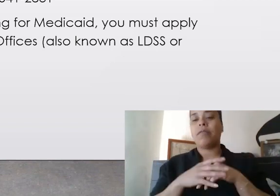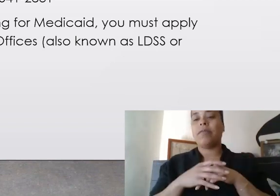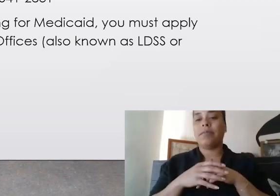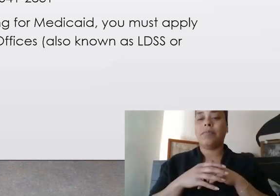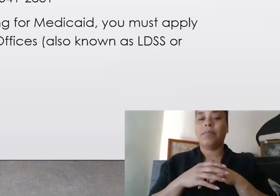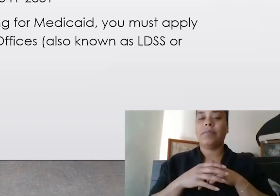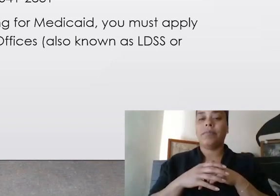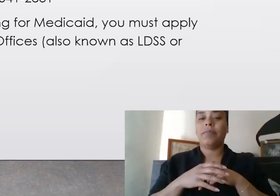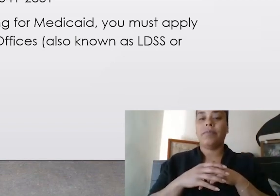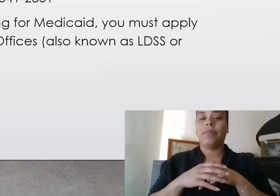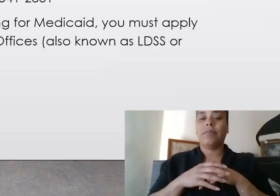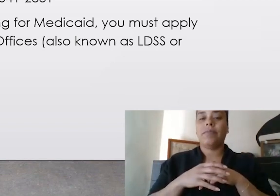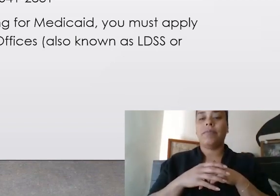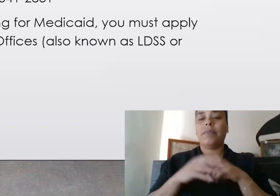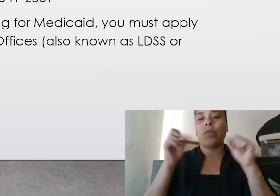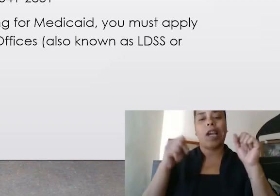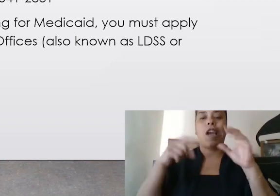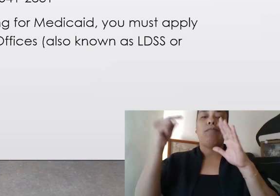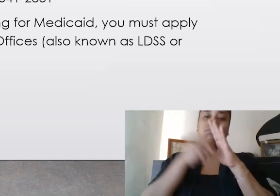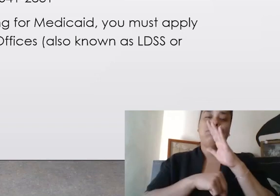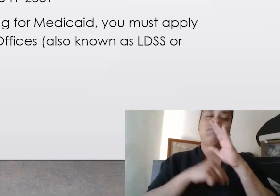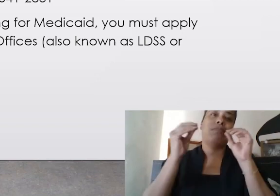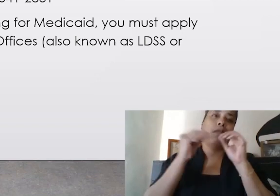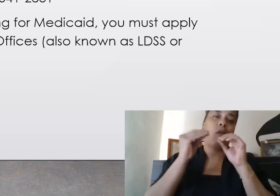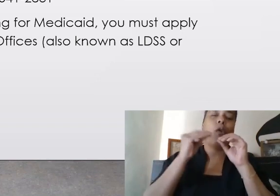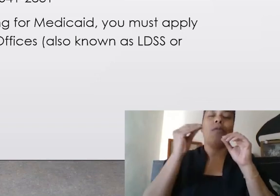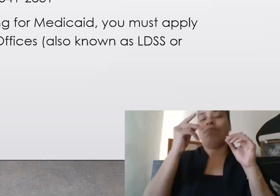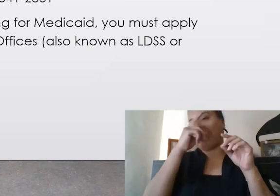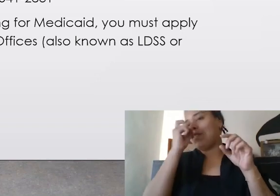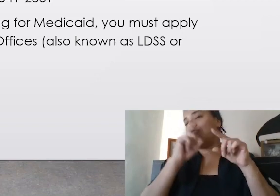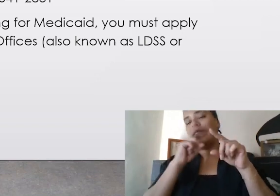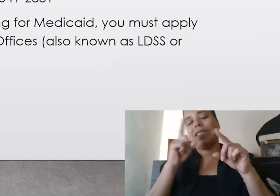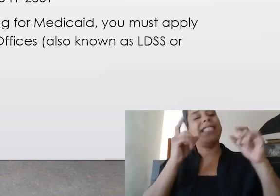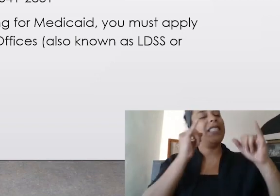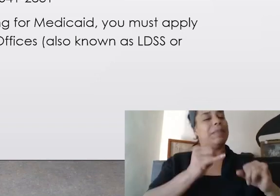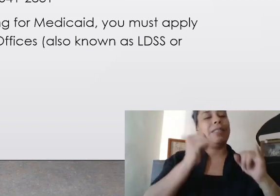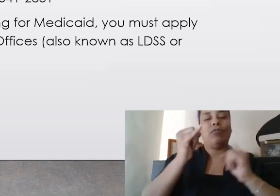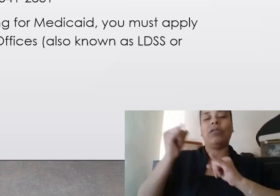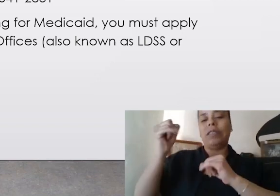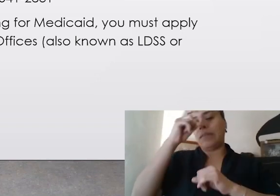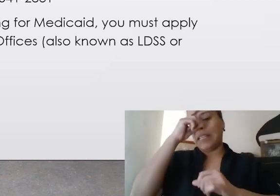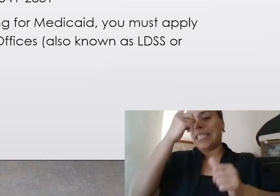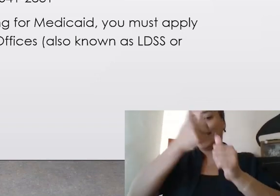the requirements, because it's, like I said, a case-by-case basis. Every case is different,